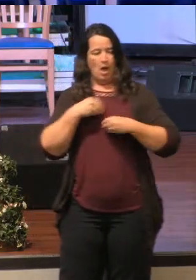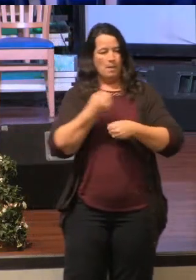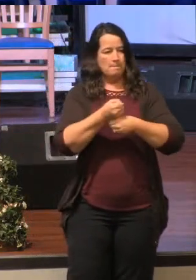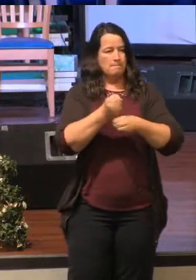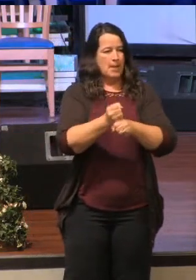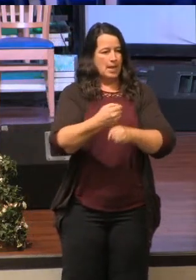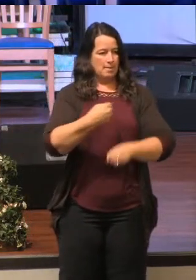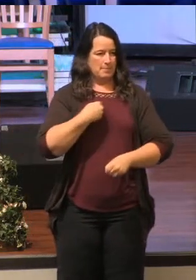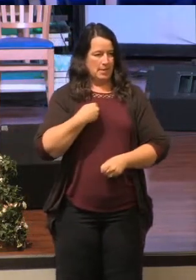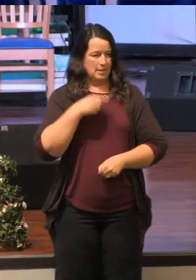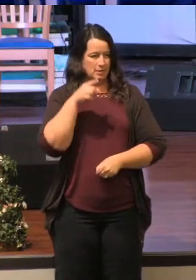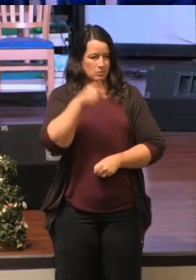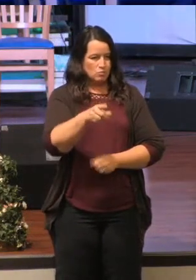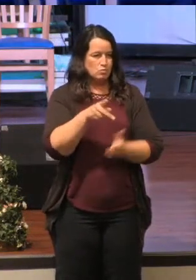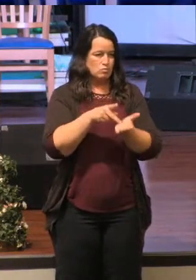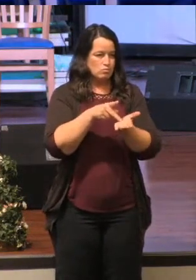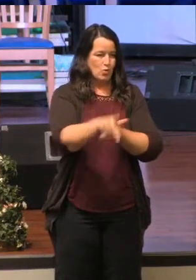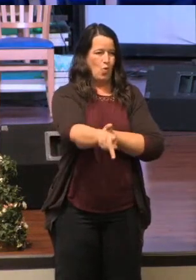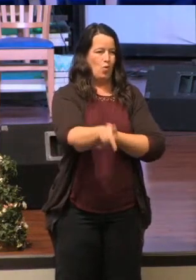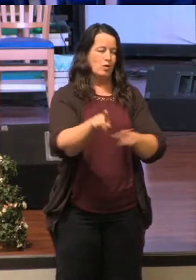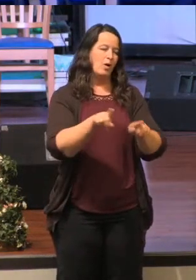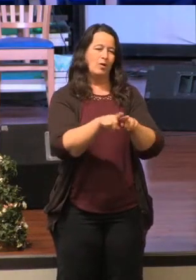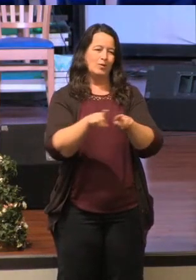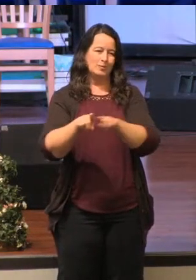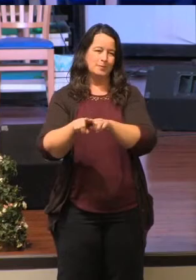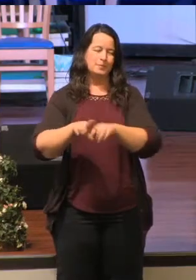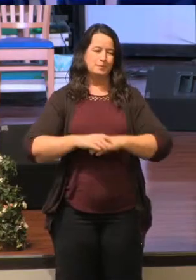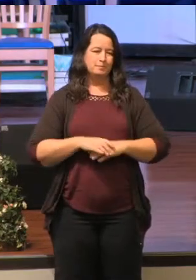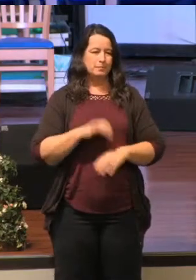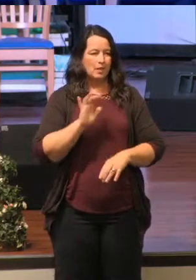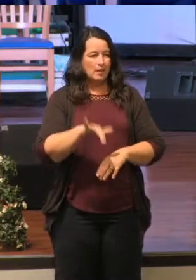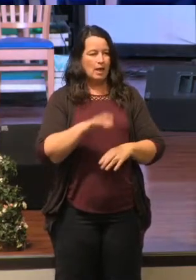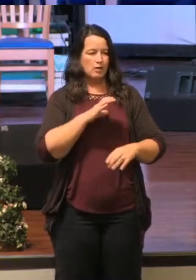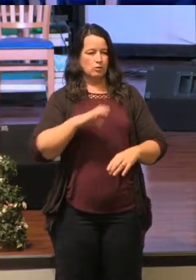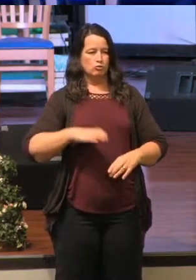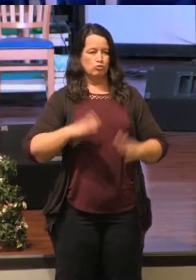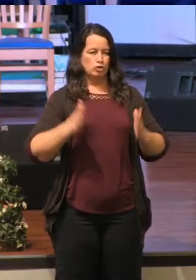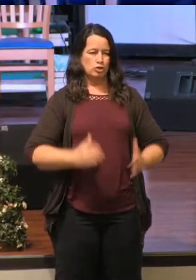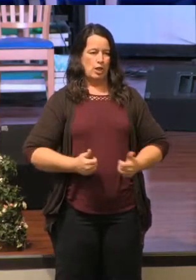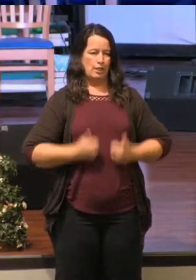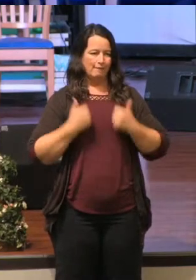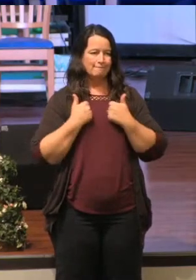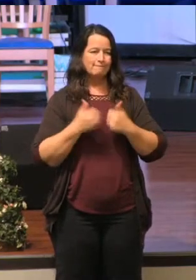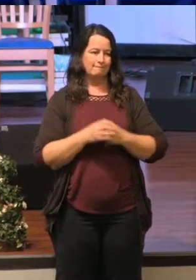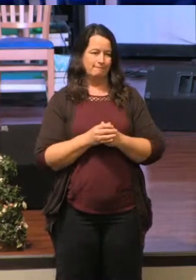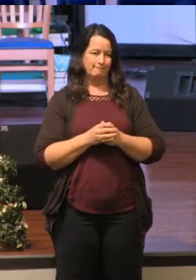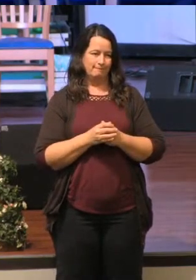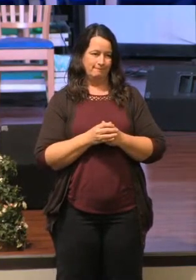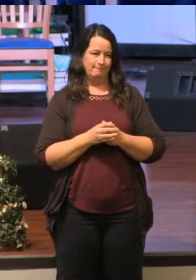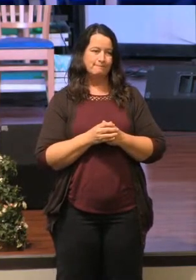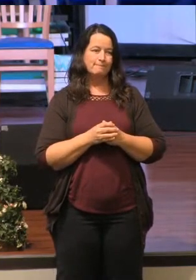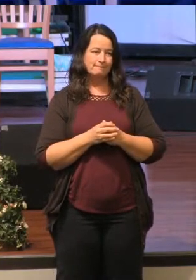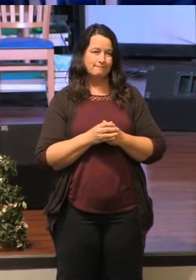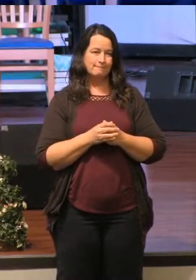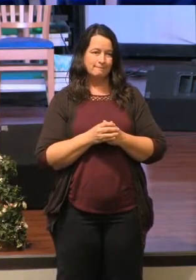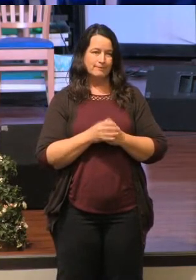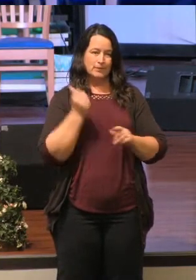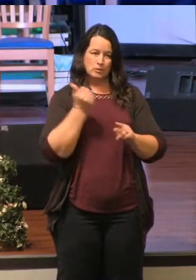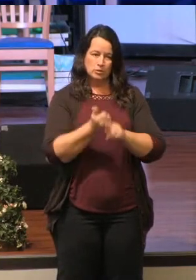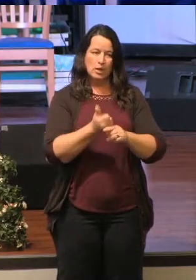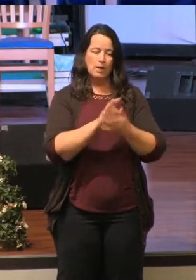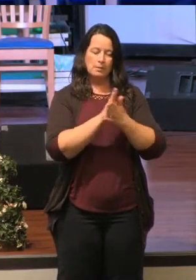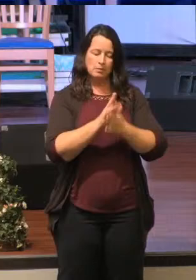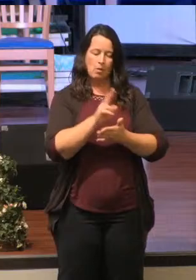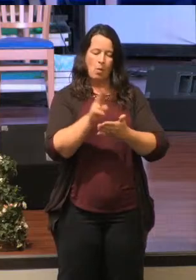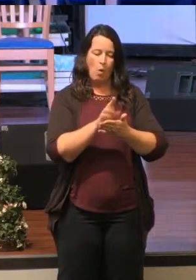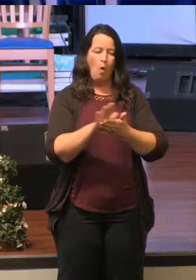to be the norm of the Christian life. You are to practice personal holiness. Danny